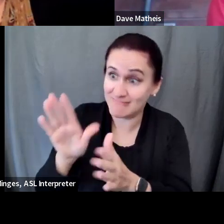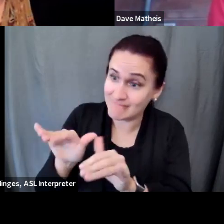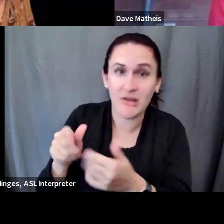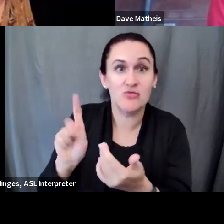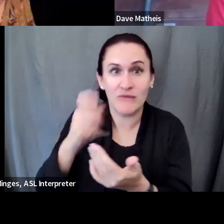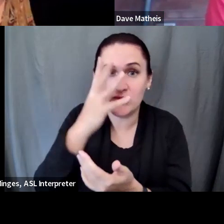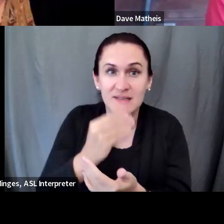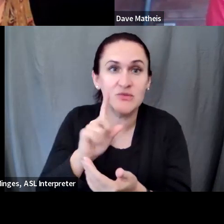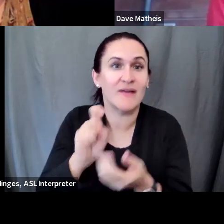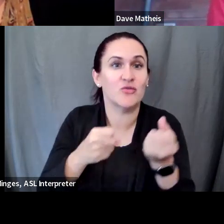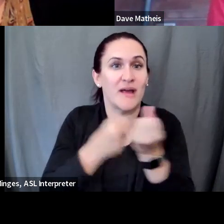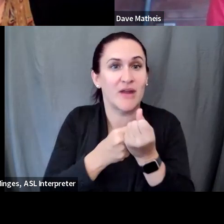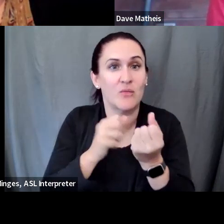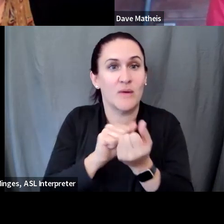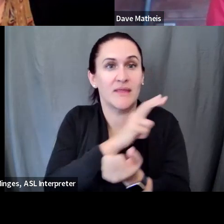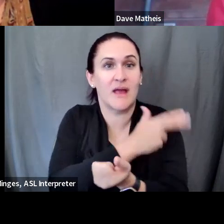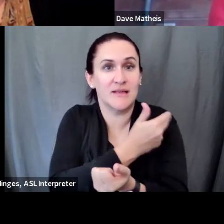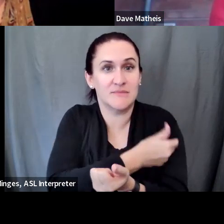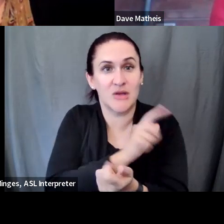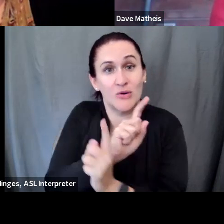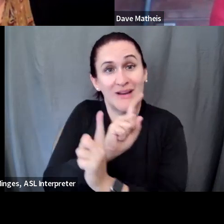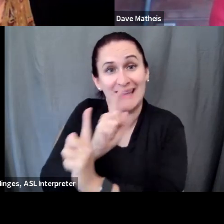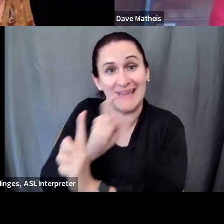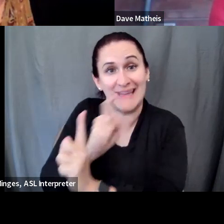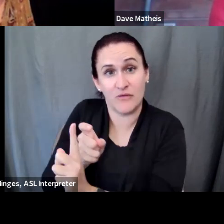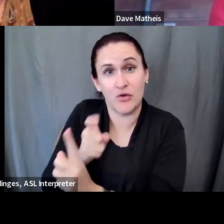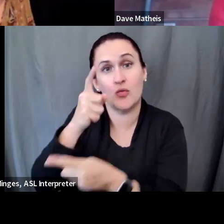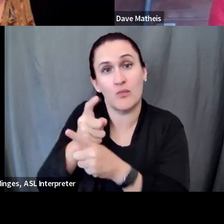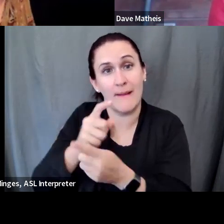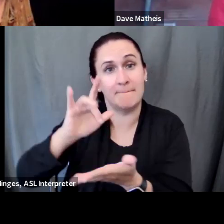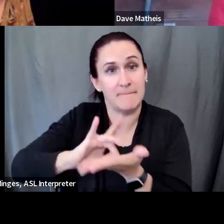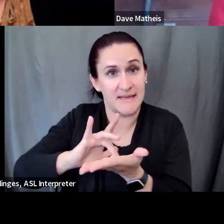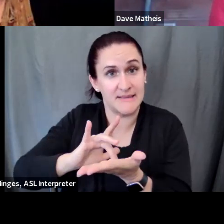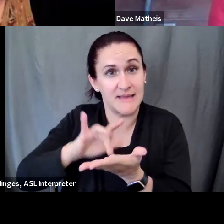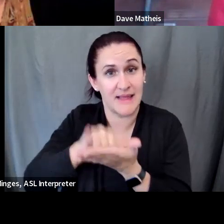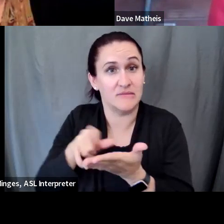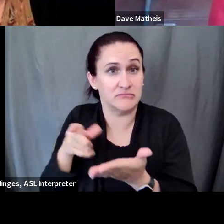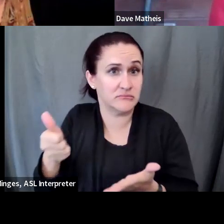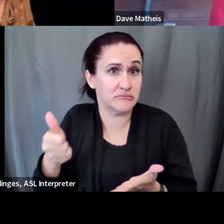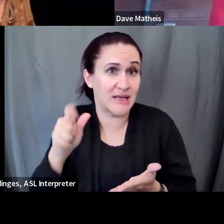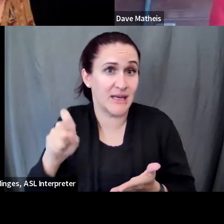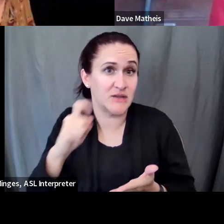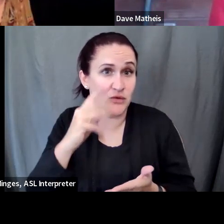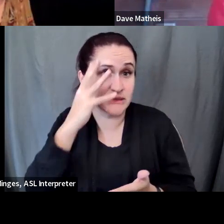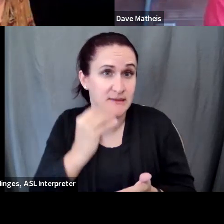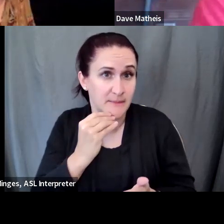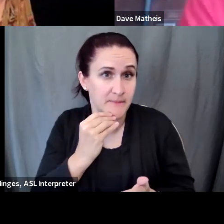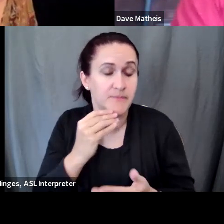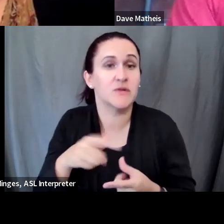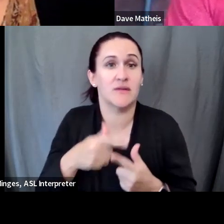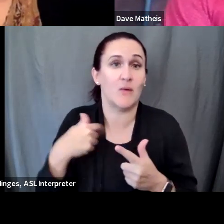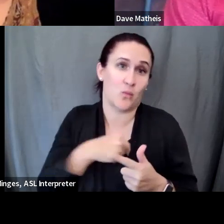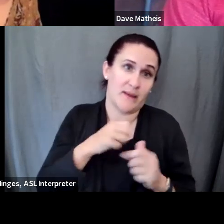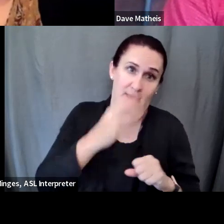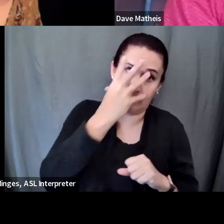advocate with the hospitals to give her the right medicine that she needs so she can sleep and so we can sleep.